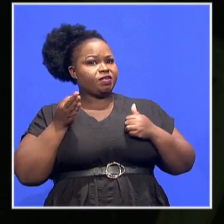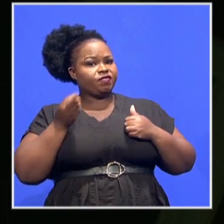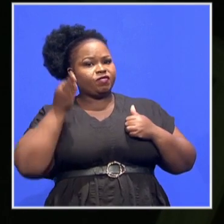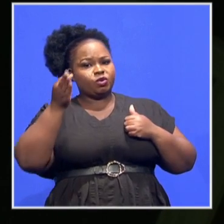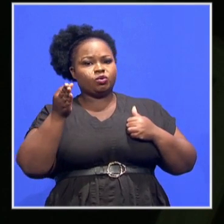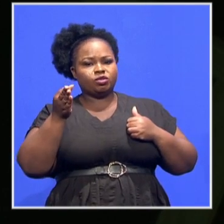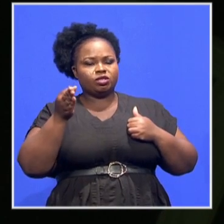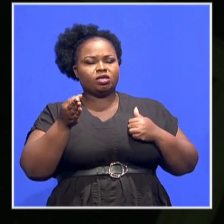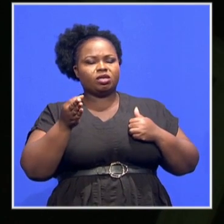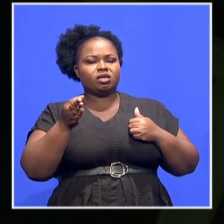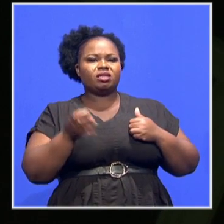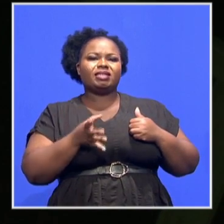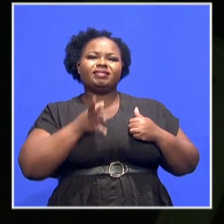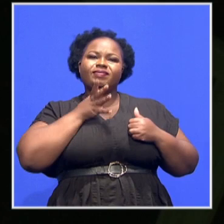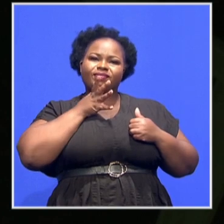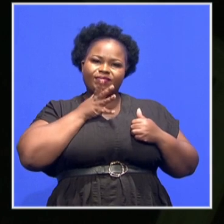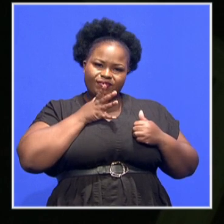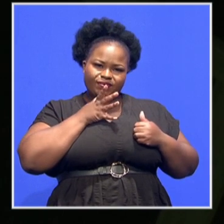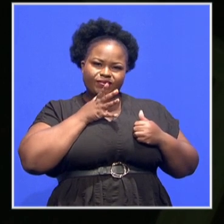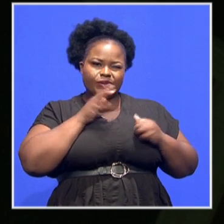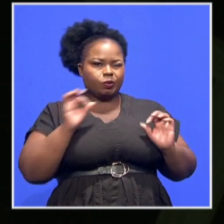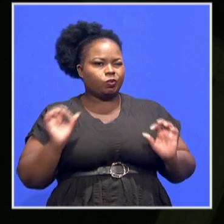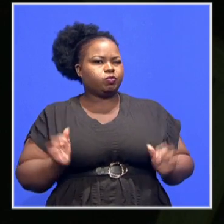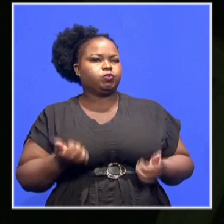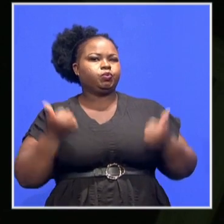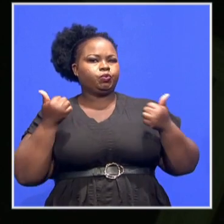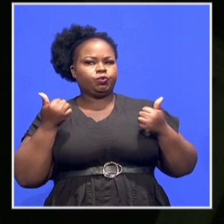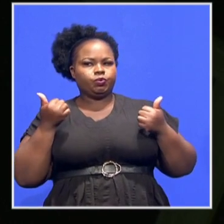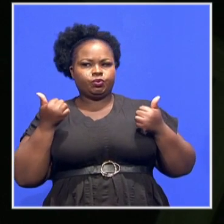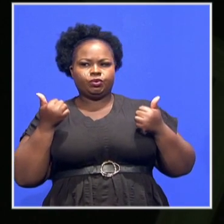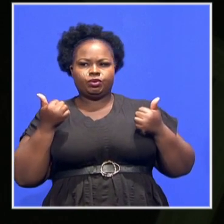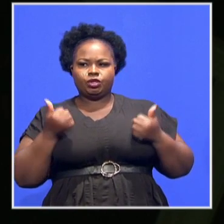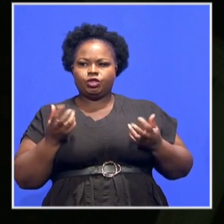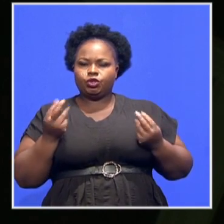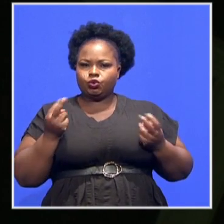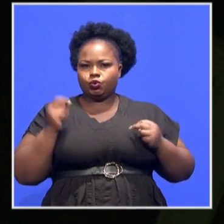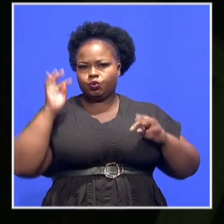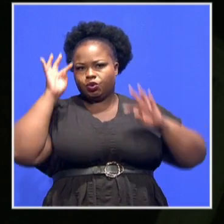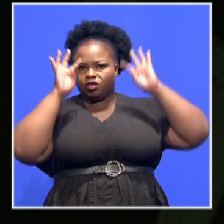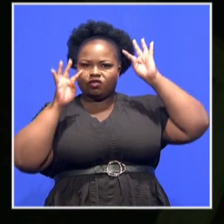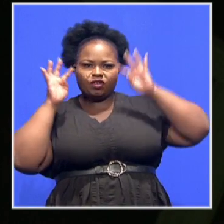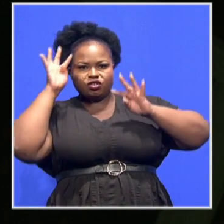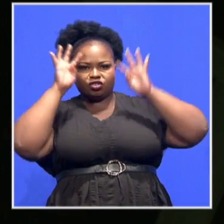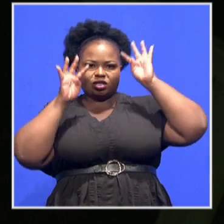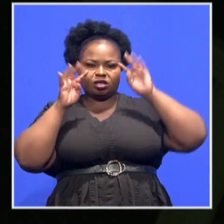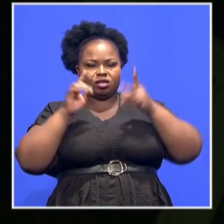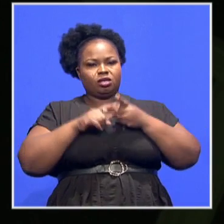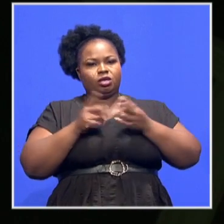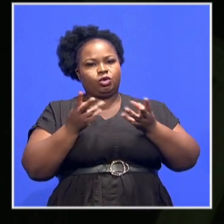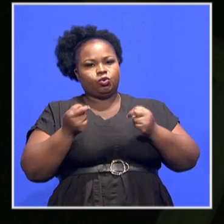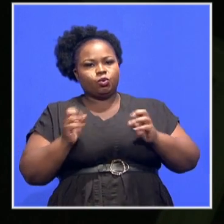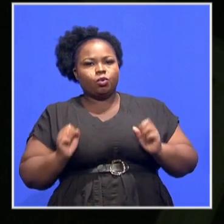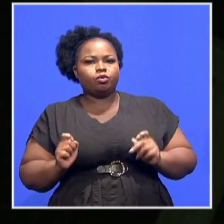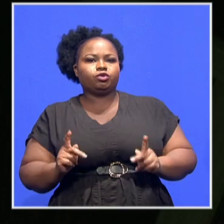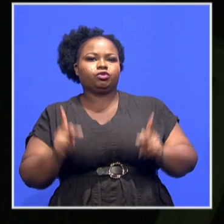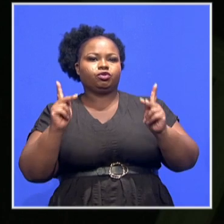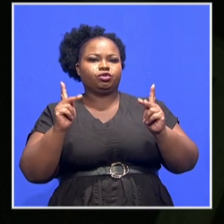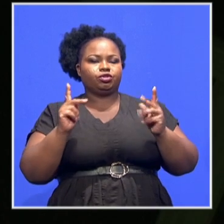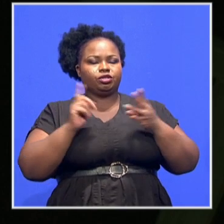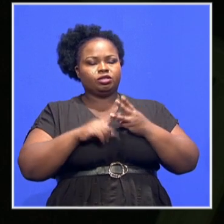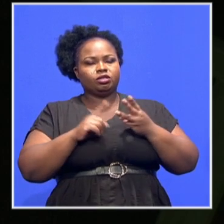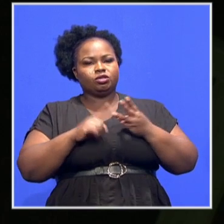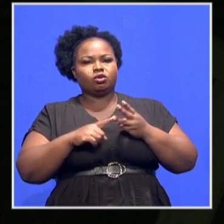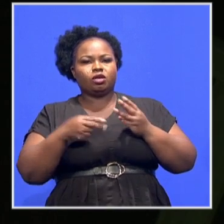is pregnant with a great deal of new innovations, new opportunities,